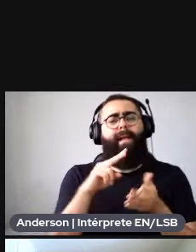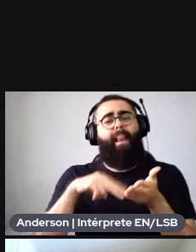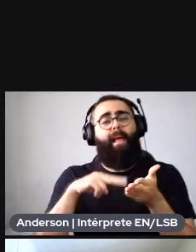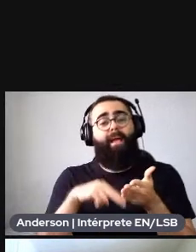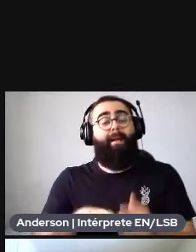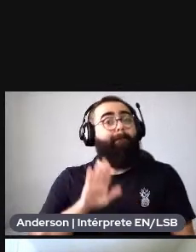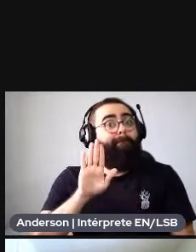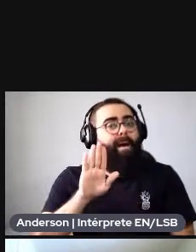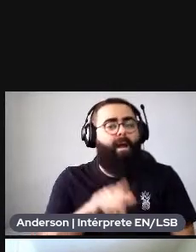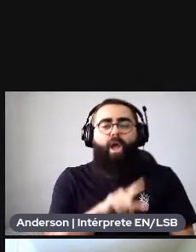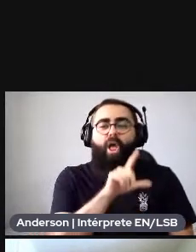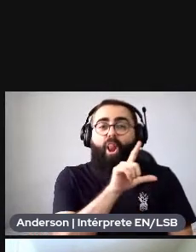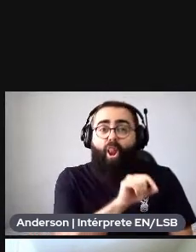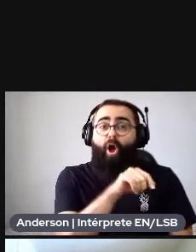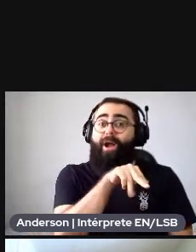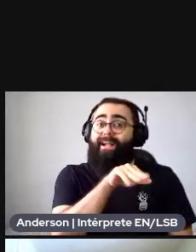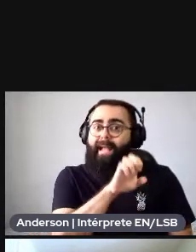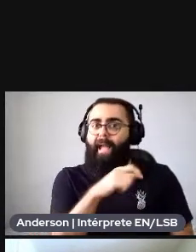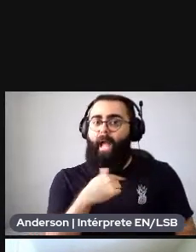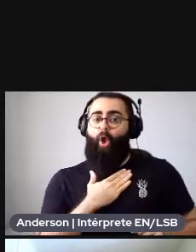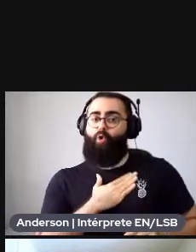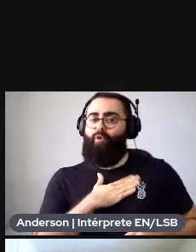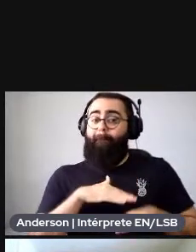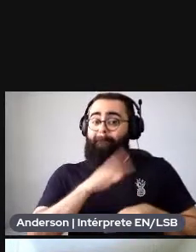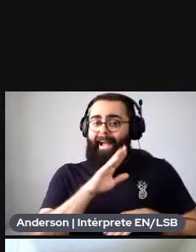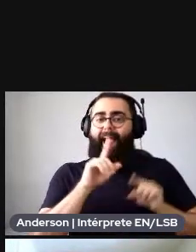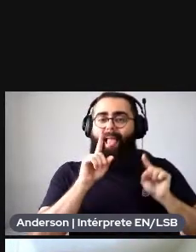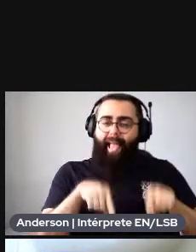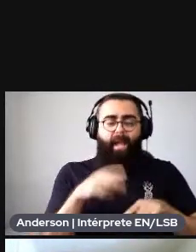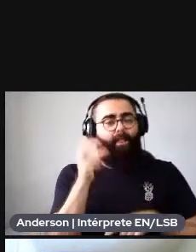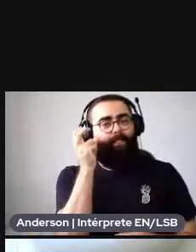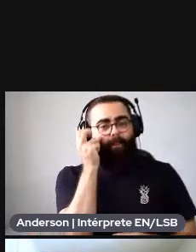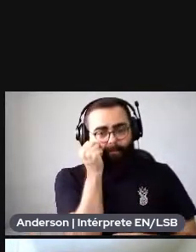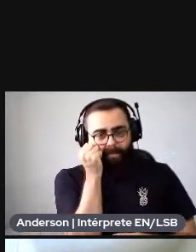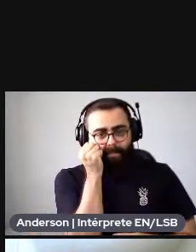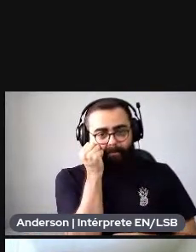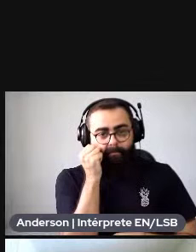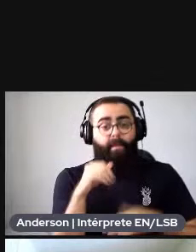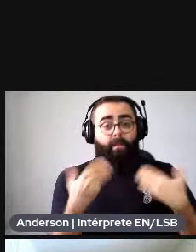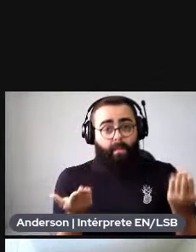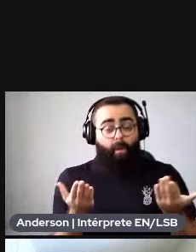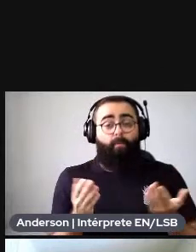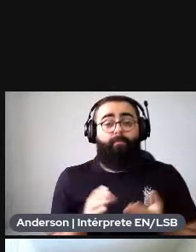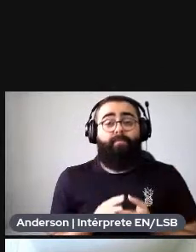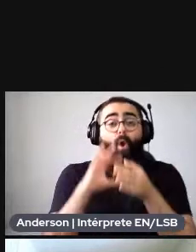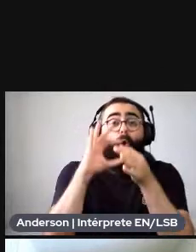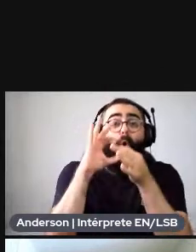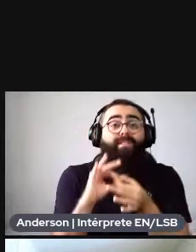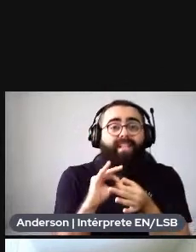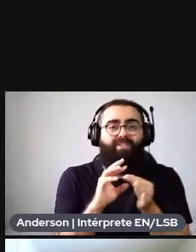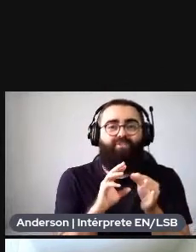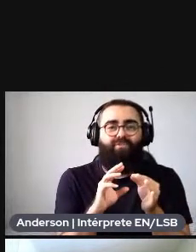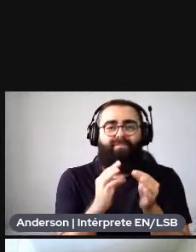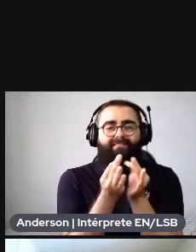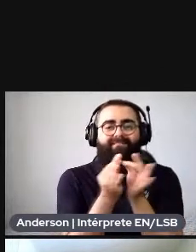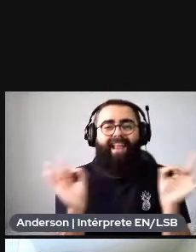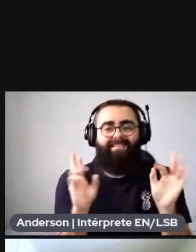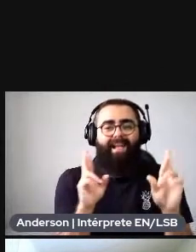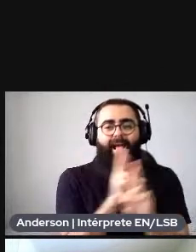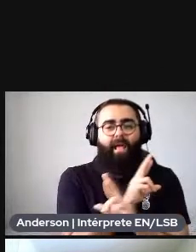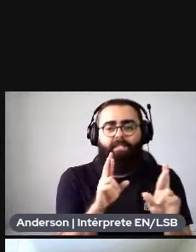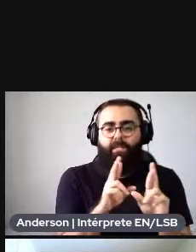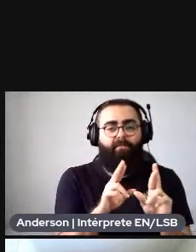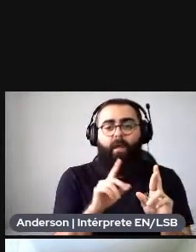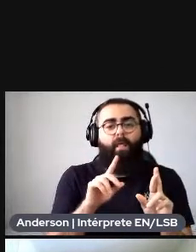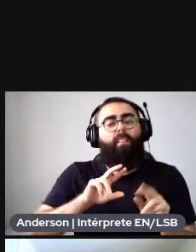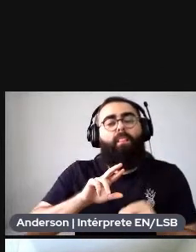So, the content of the headless relative clause is not new, but contrasts with the immediately previous context.